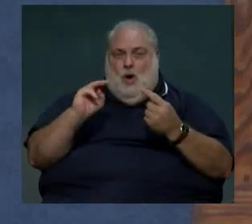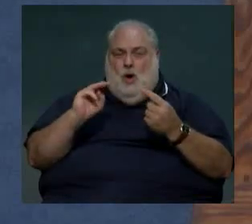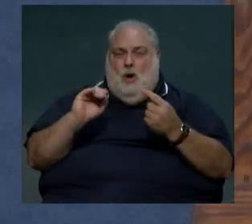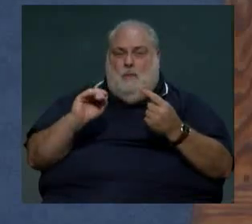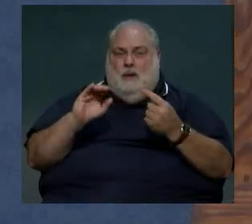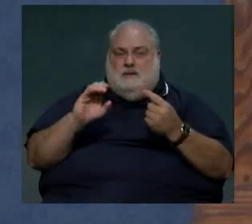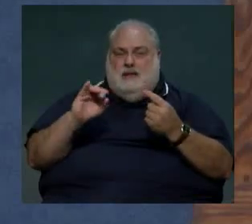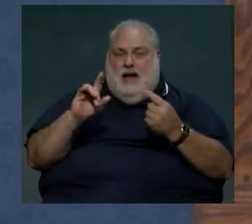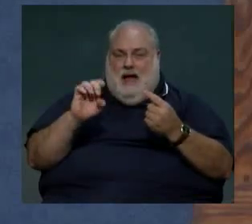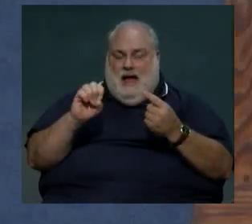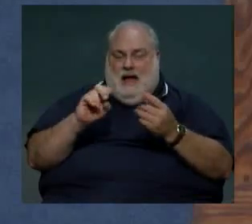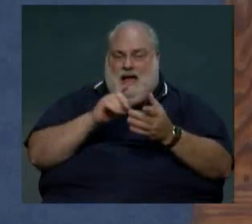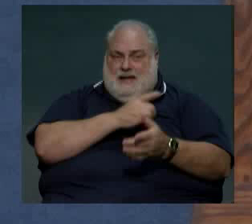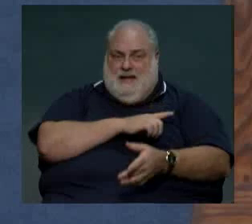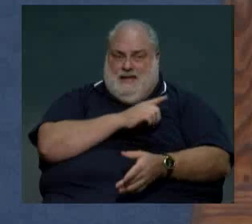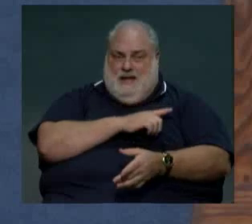his